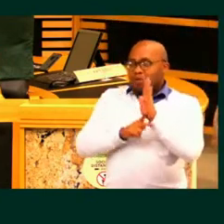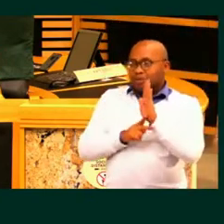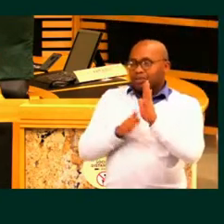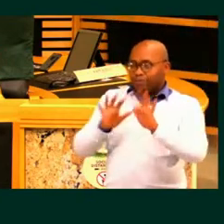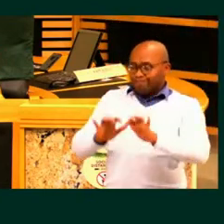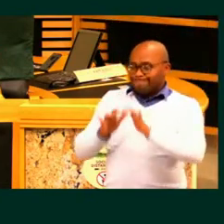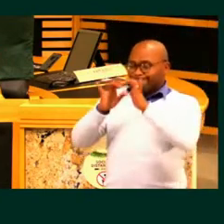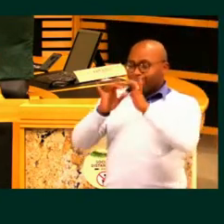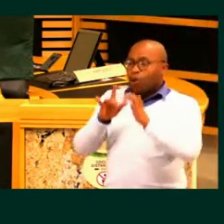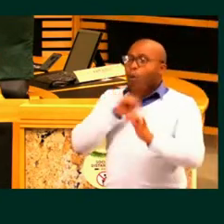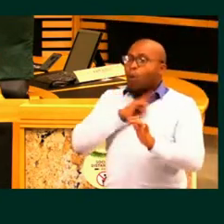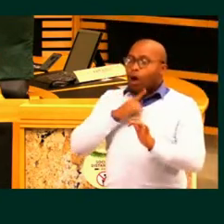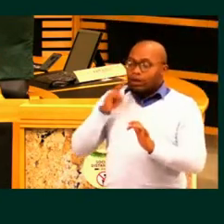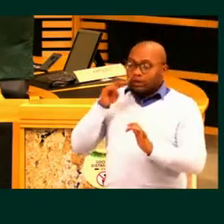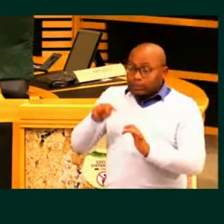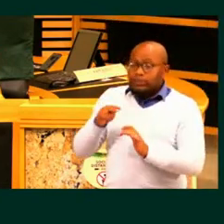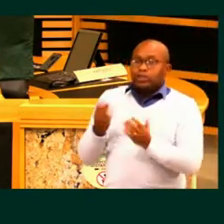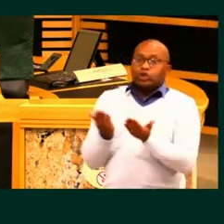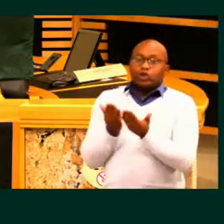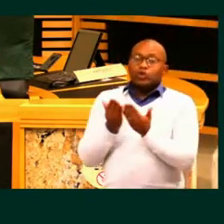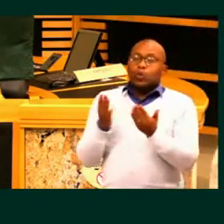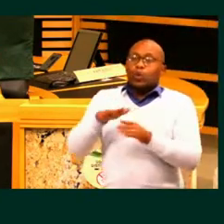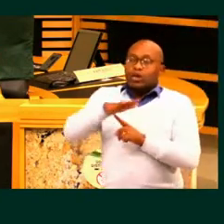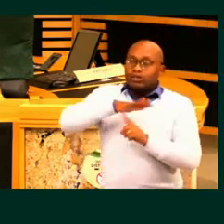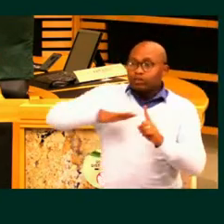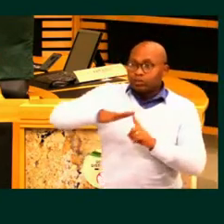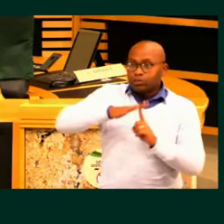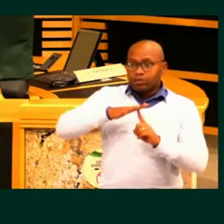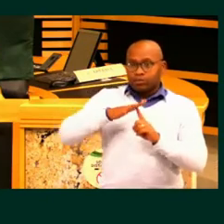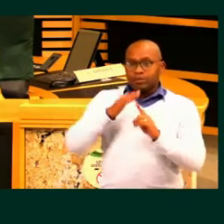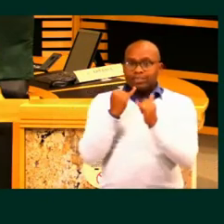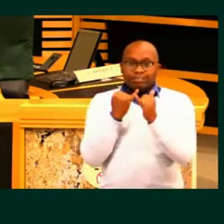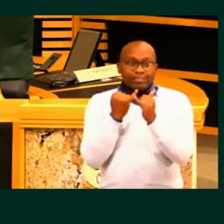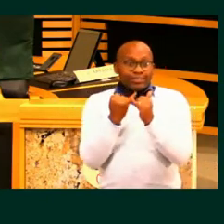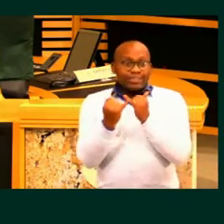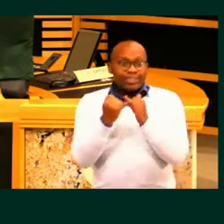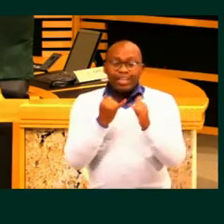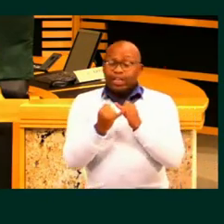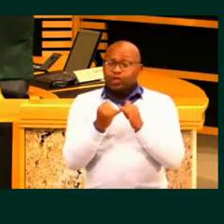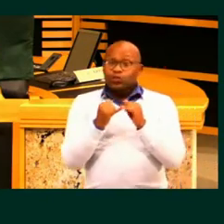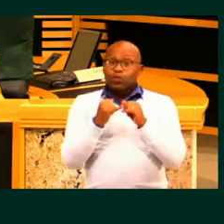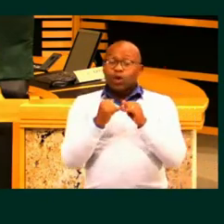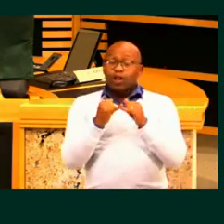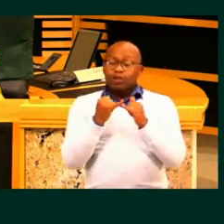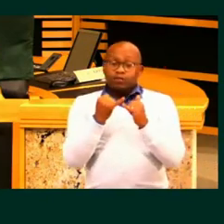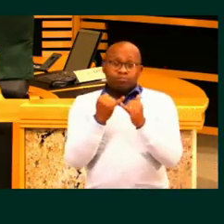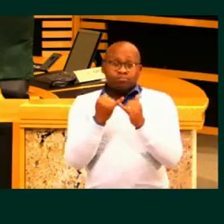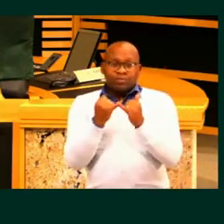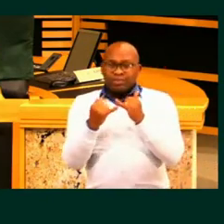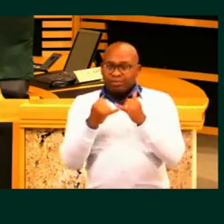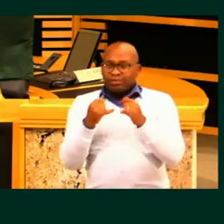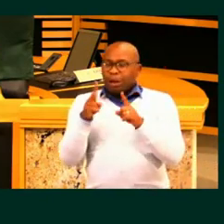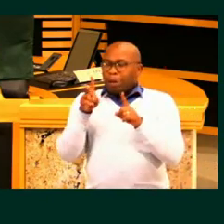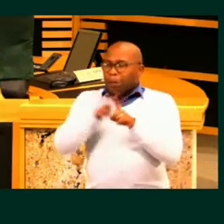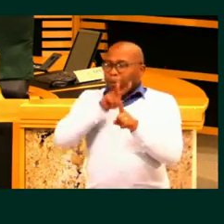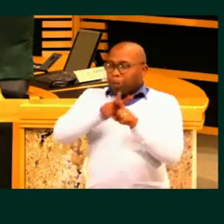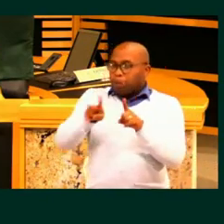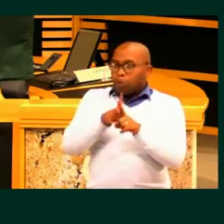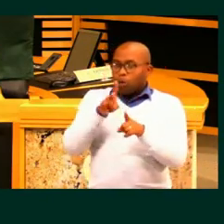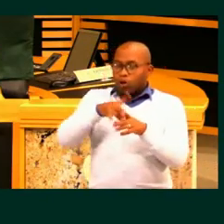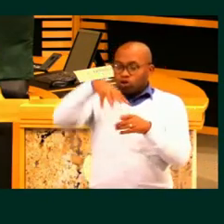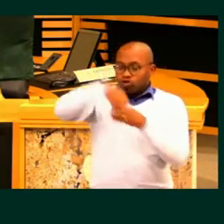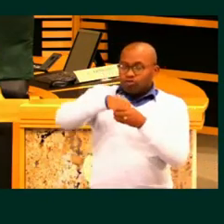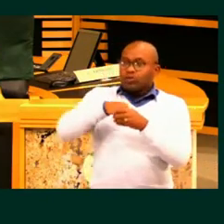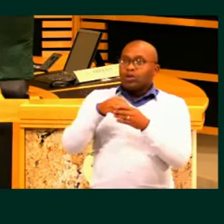and contemporary challenges sexual abuse has become a Scourge in our society the Department of Justice